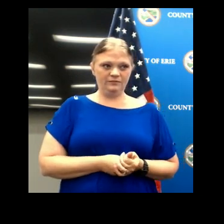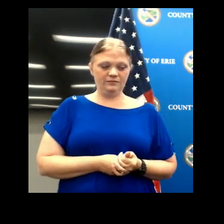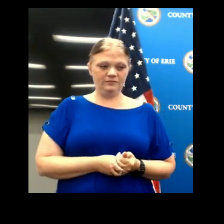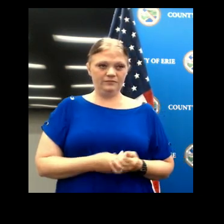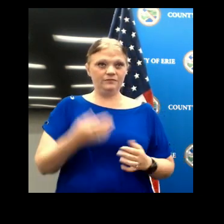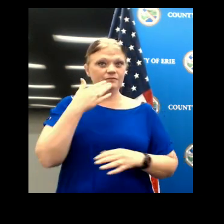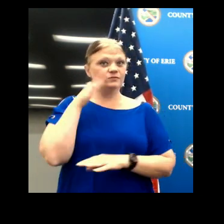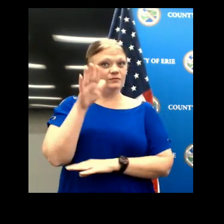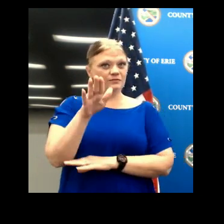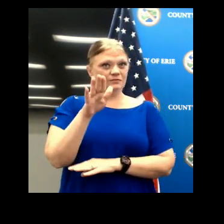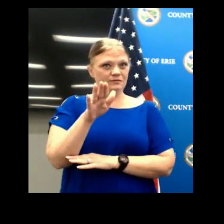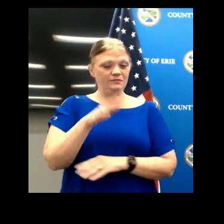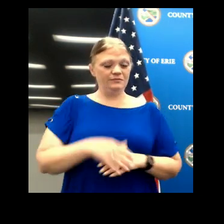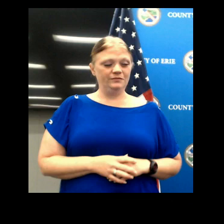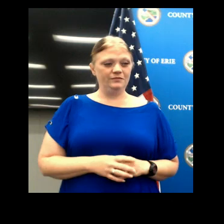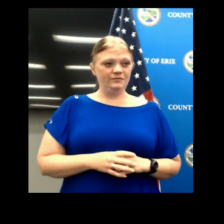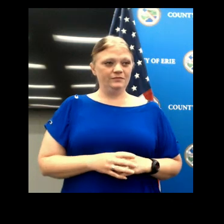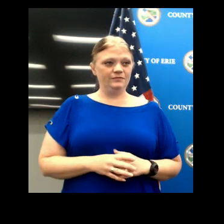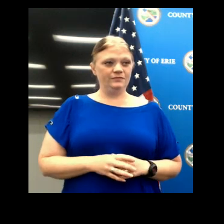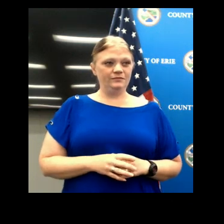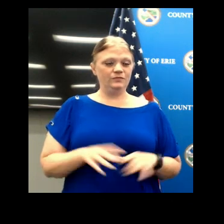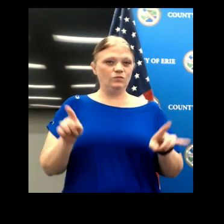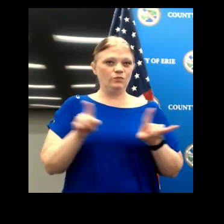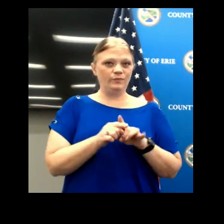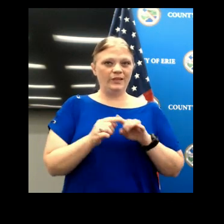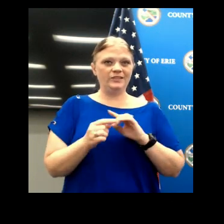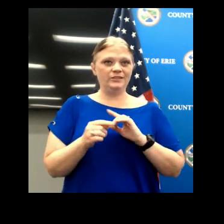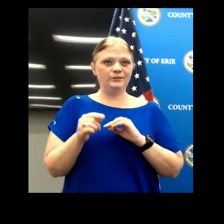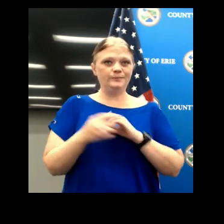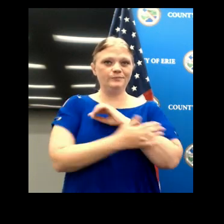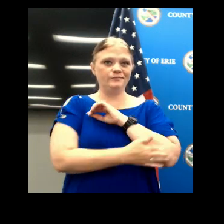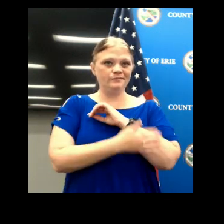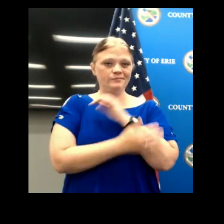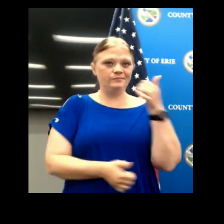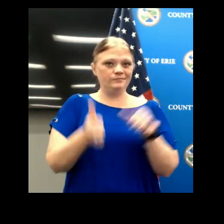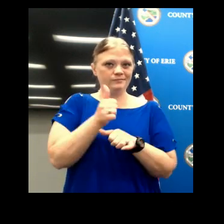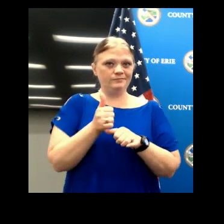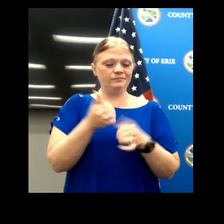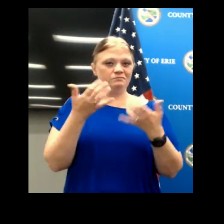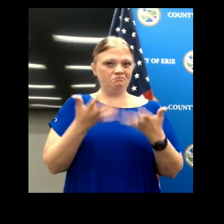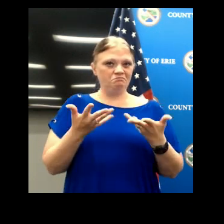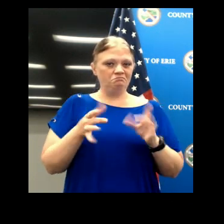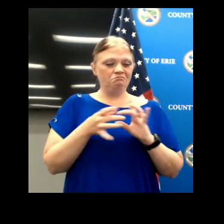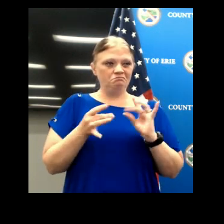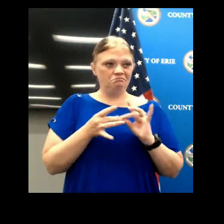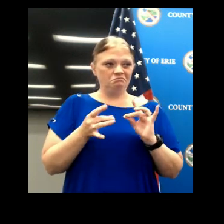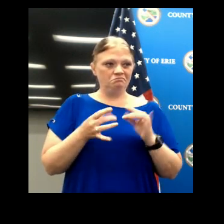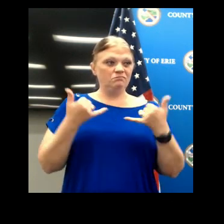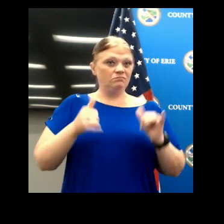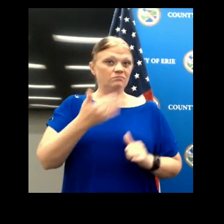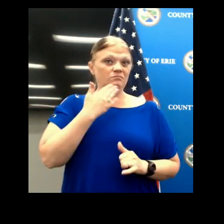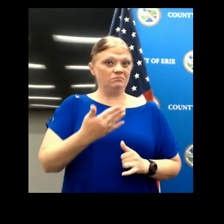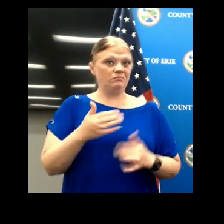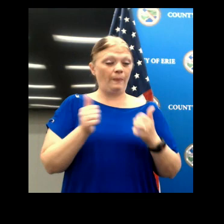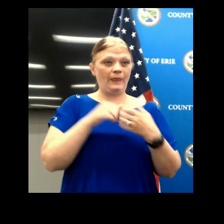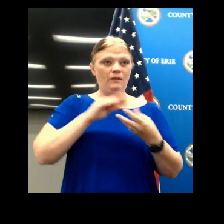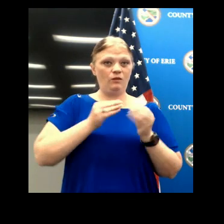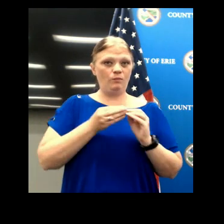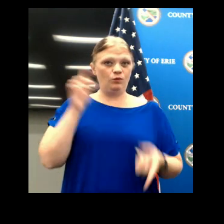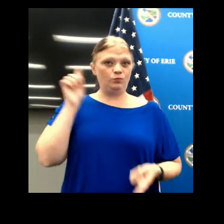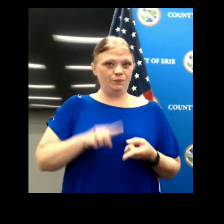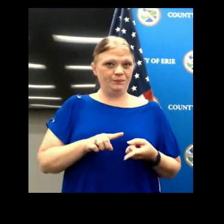So good afternoon. So as our county executive mentioned, we are still doing well with keeping our numbers